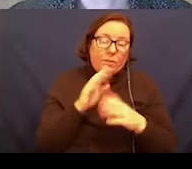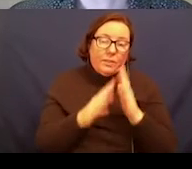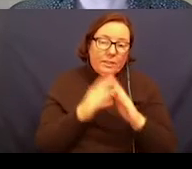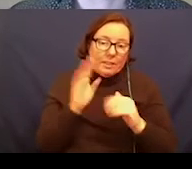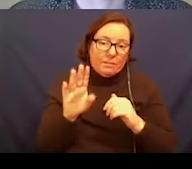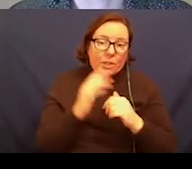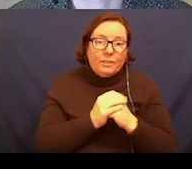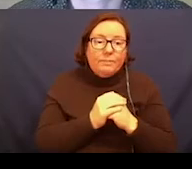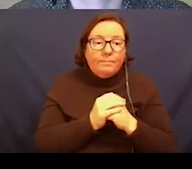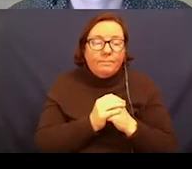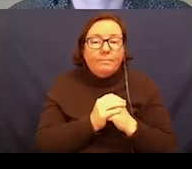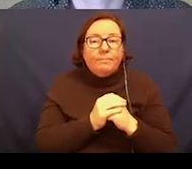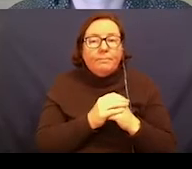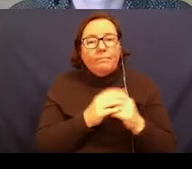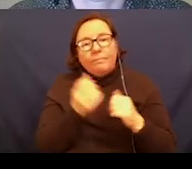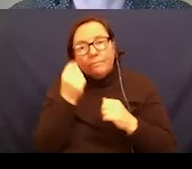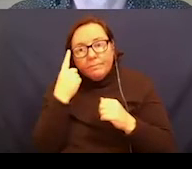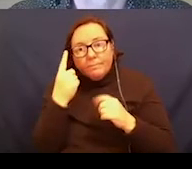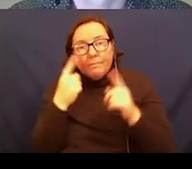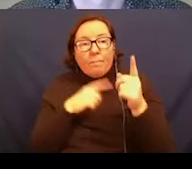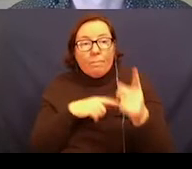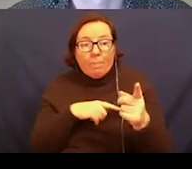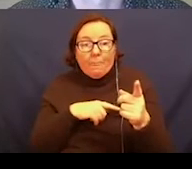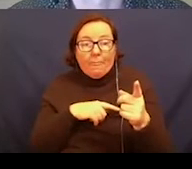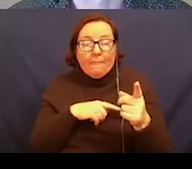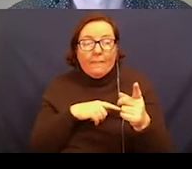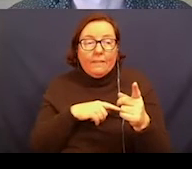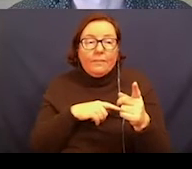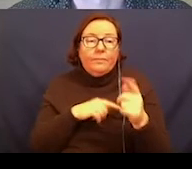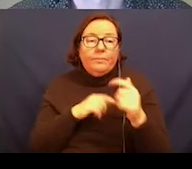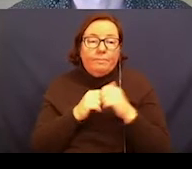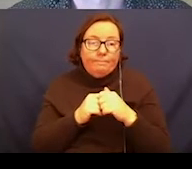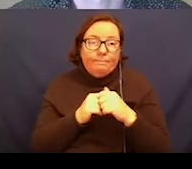We've included an important disclaimer on this slide.